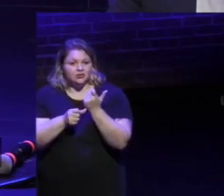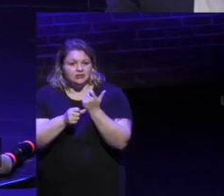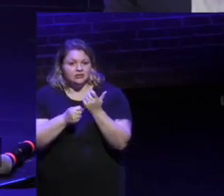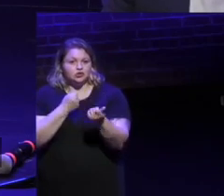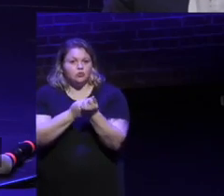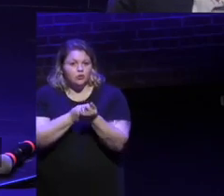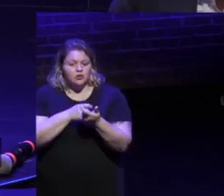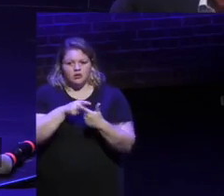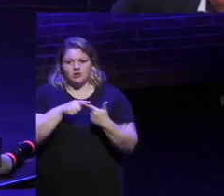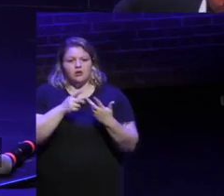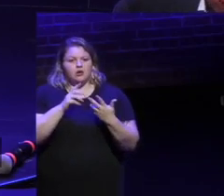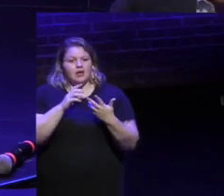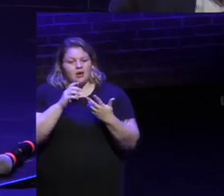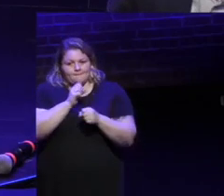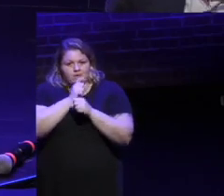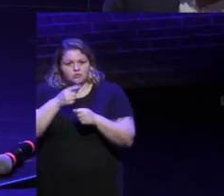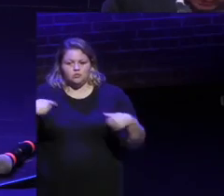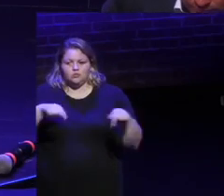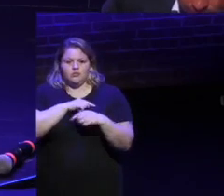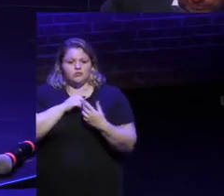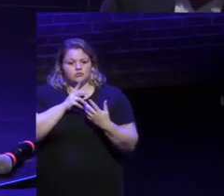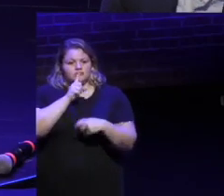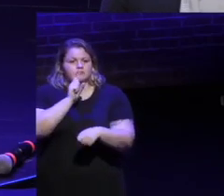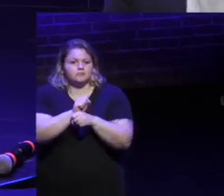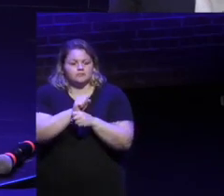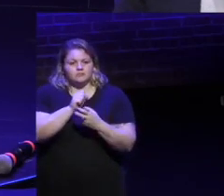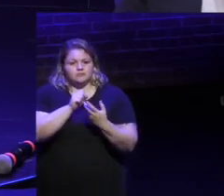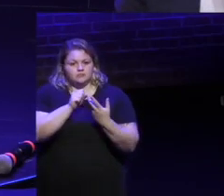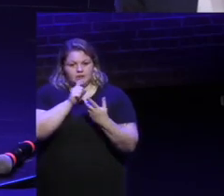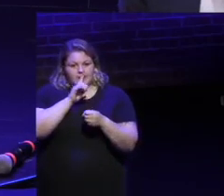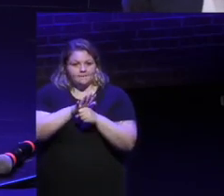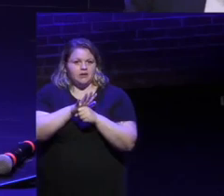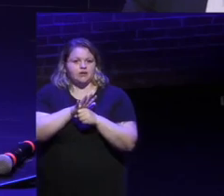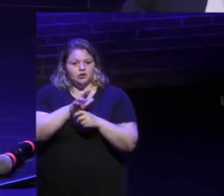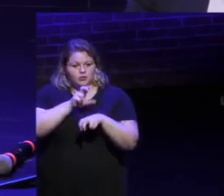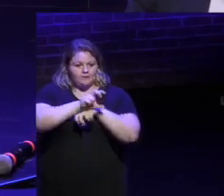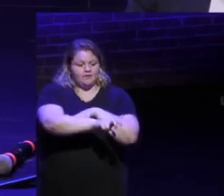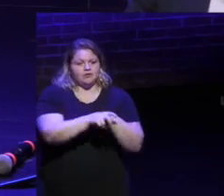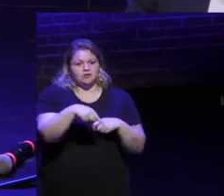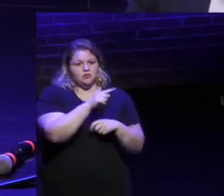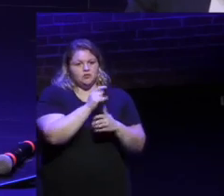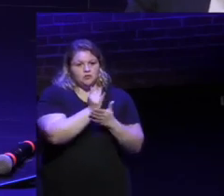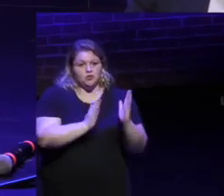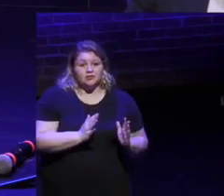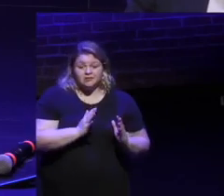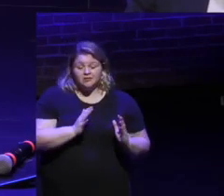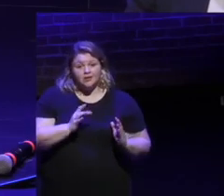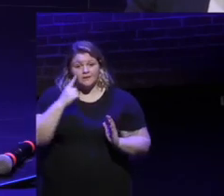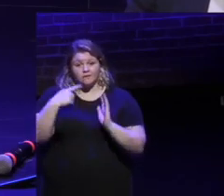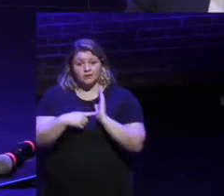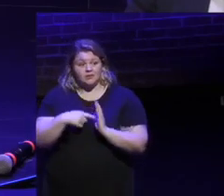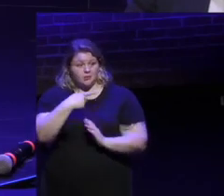making sure that we are serious about investing in artists who are here. So as you're pointing out, they're not leaving.